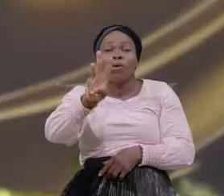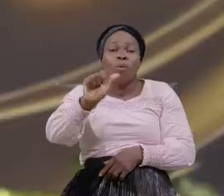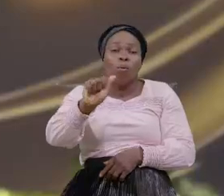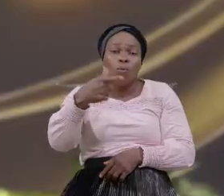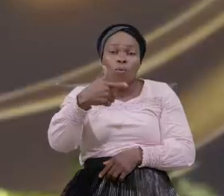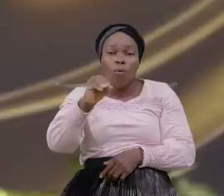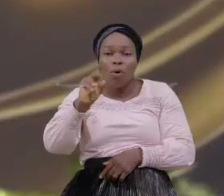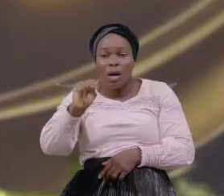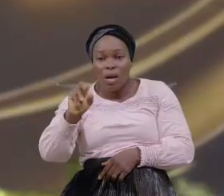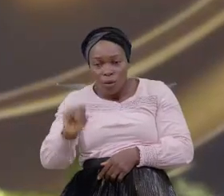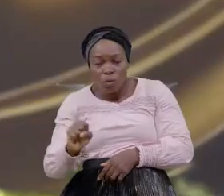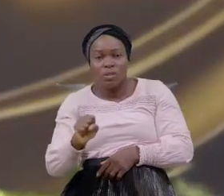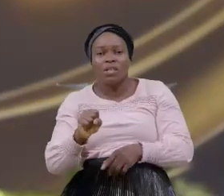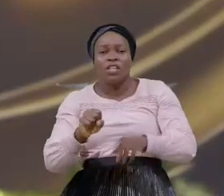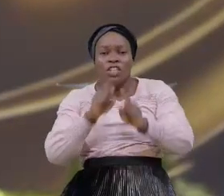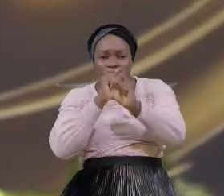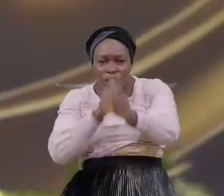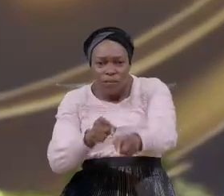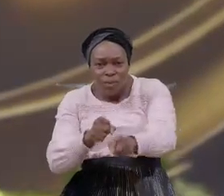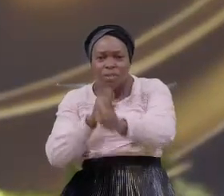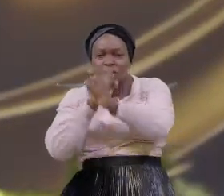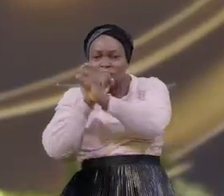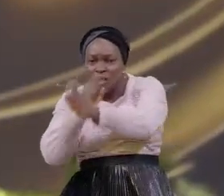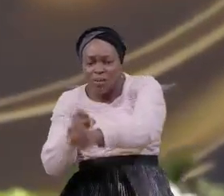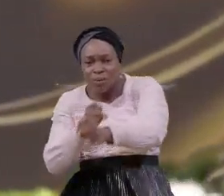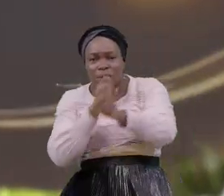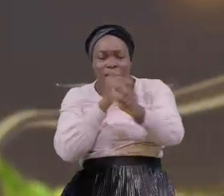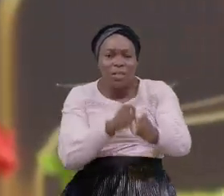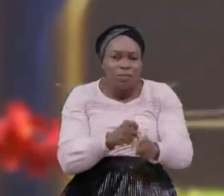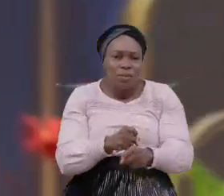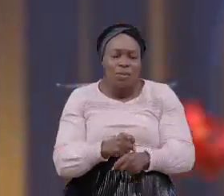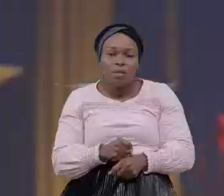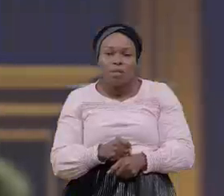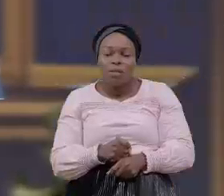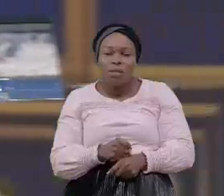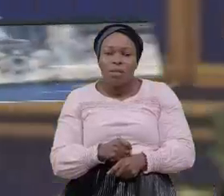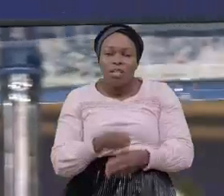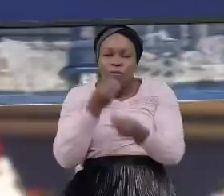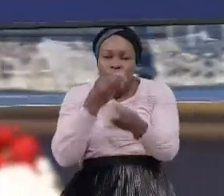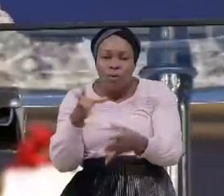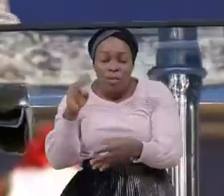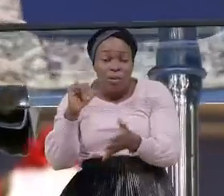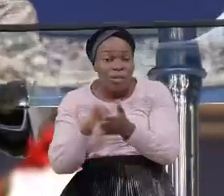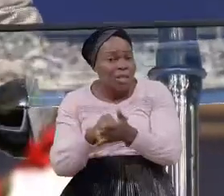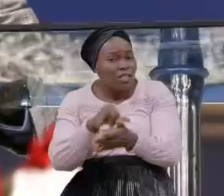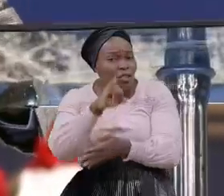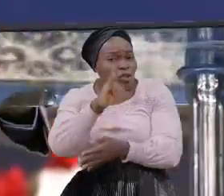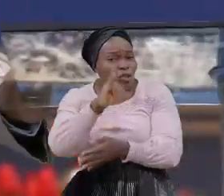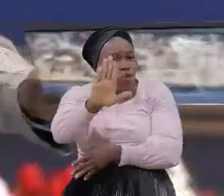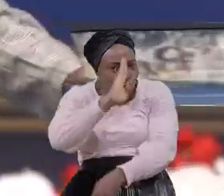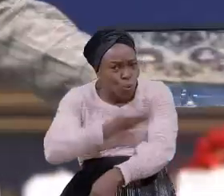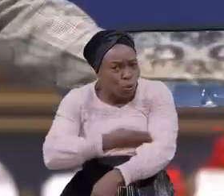Joseph, your son. Unbelievable. And then all the fruits. And then it says, we should bring you